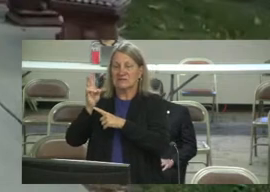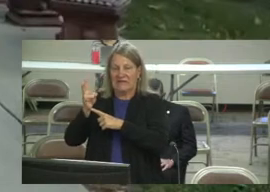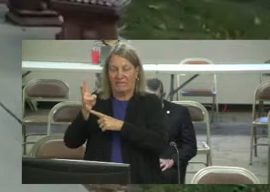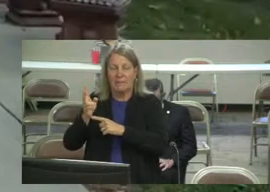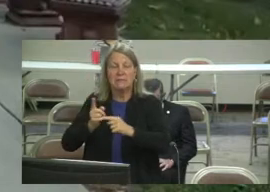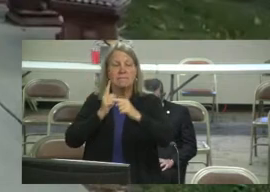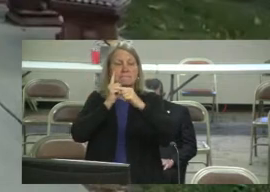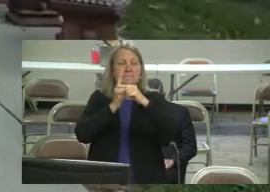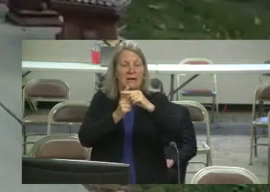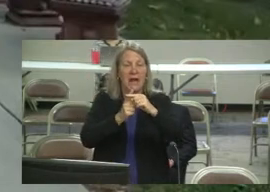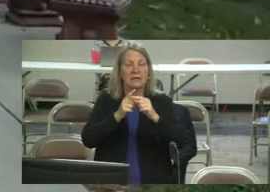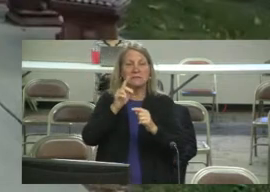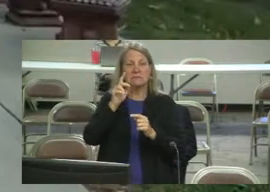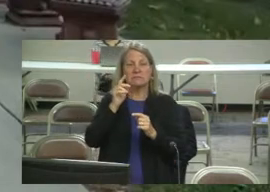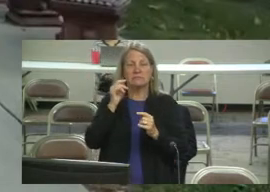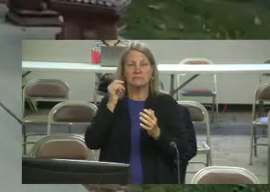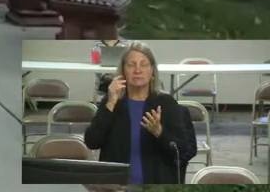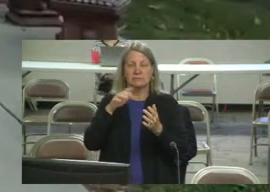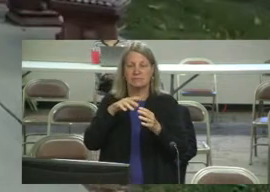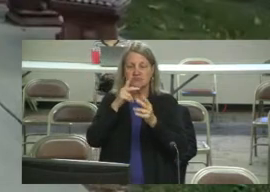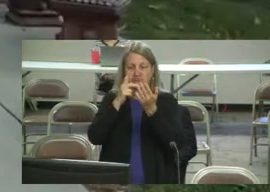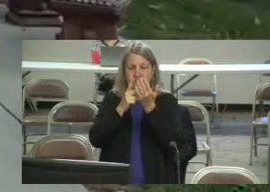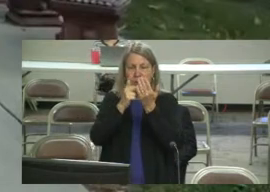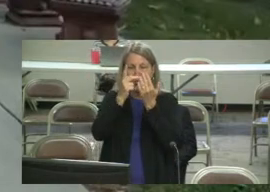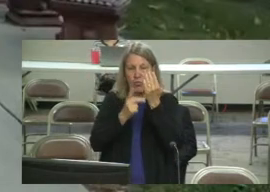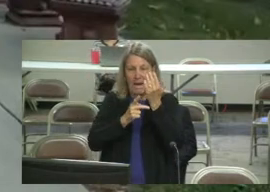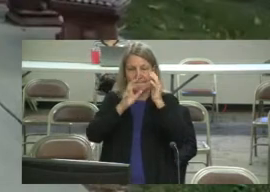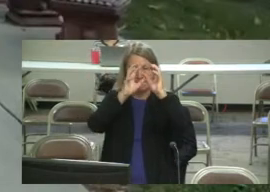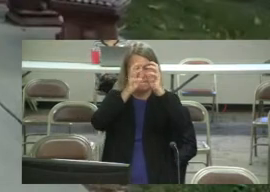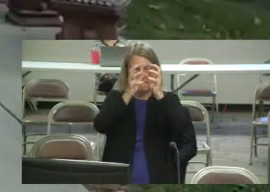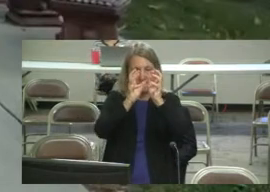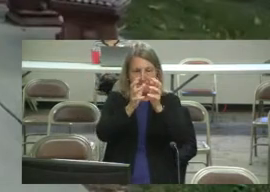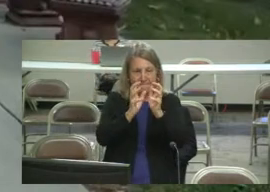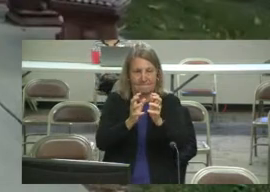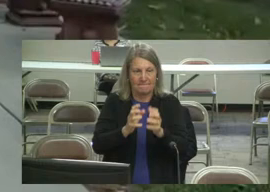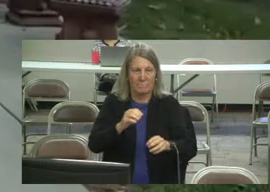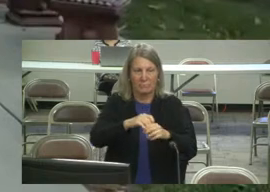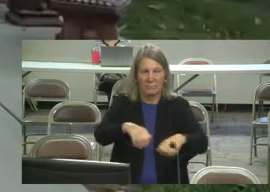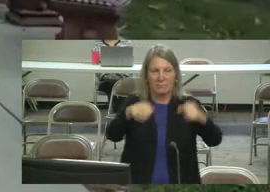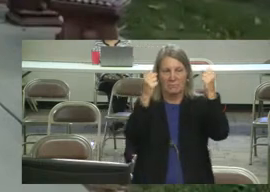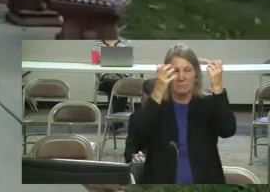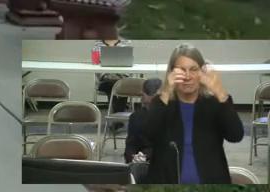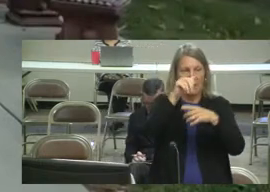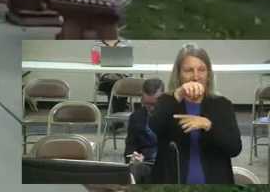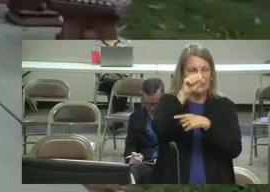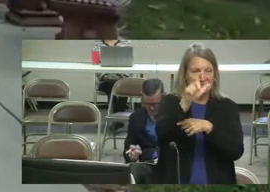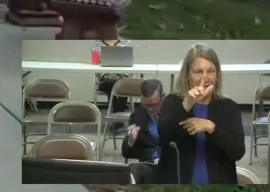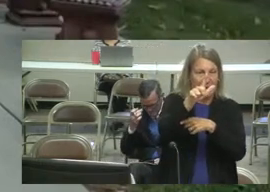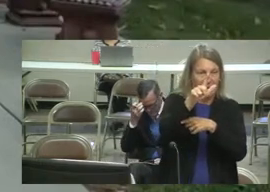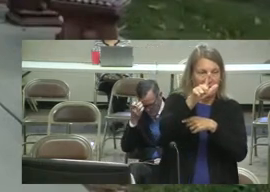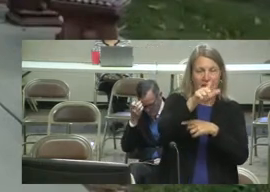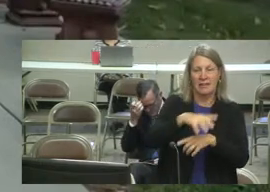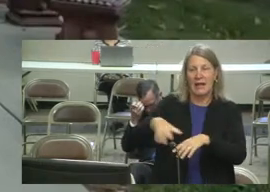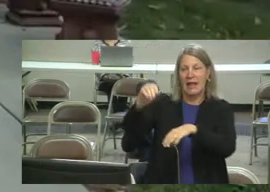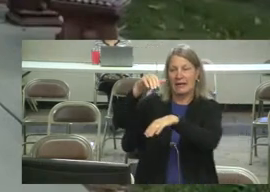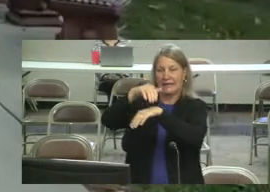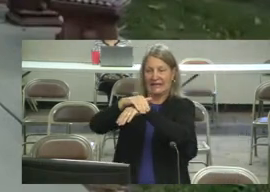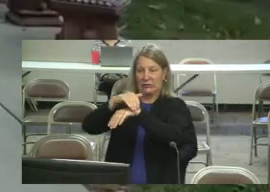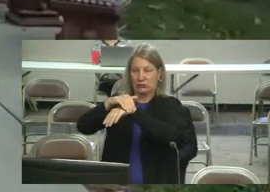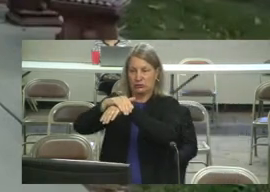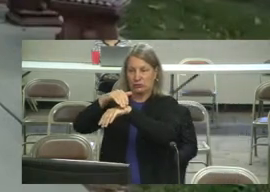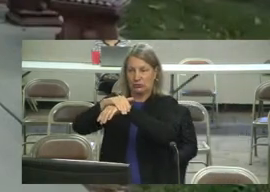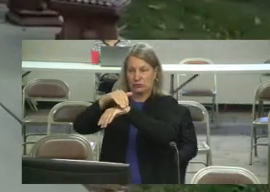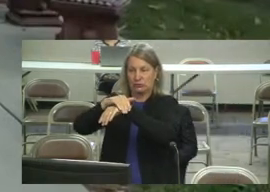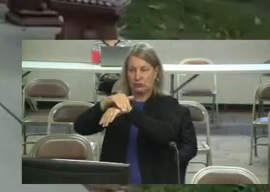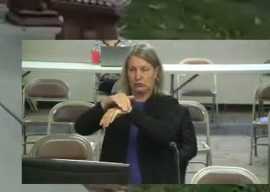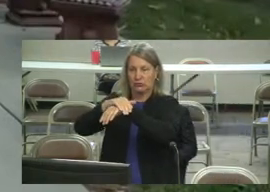just a minute in length the full video will be seven minutes plus we'll be able to have